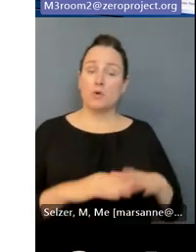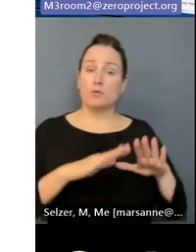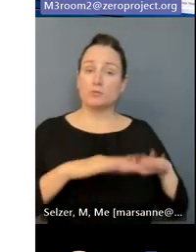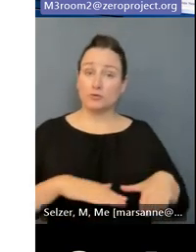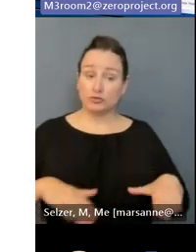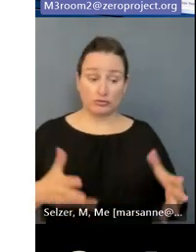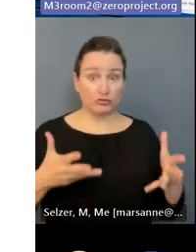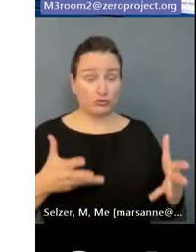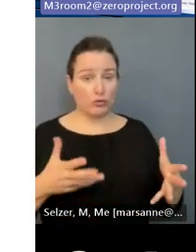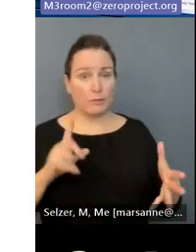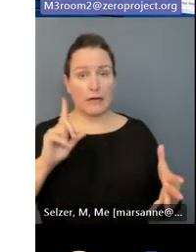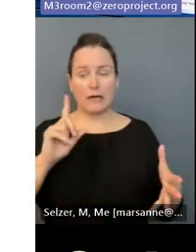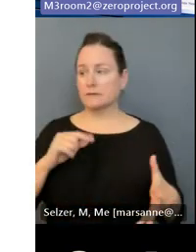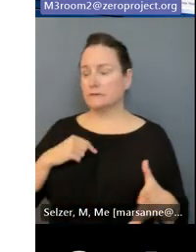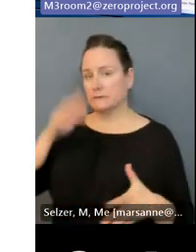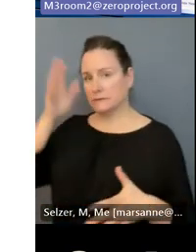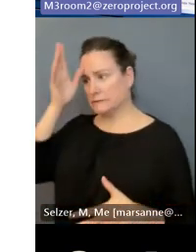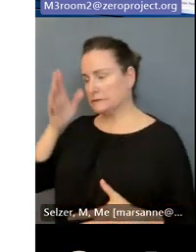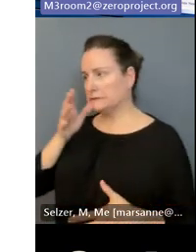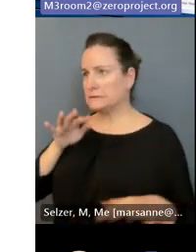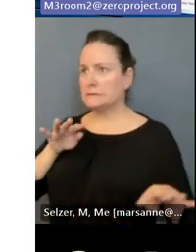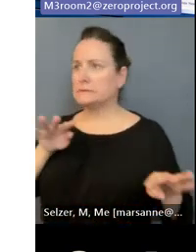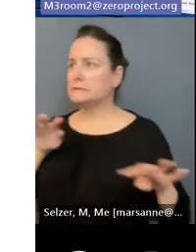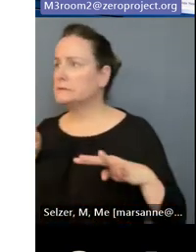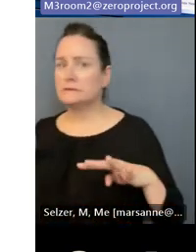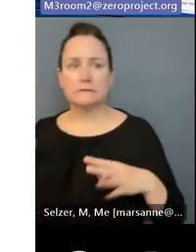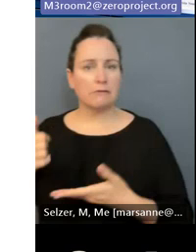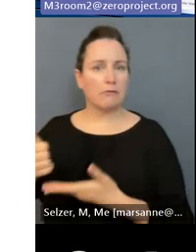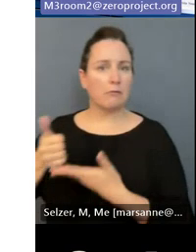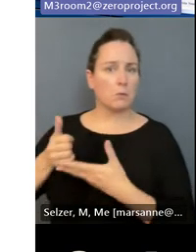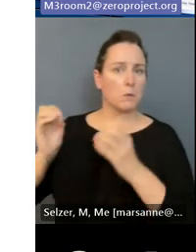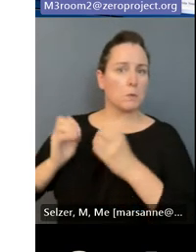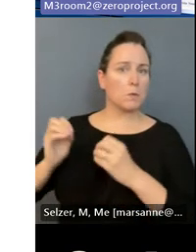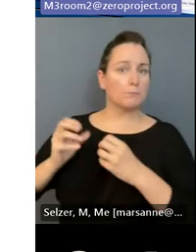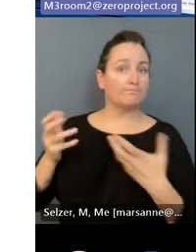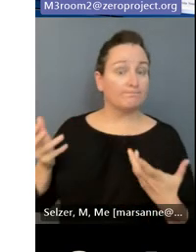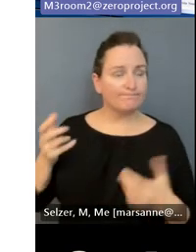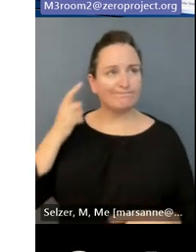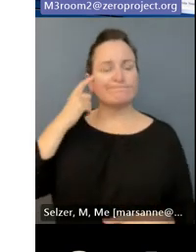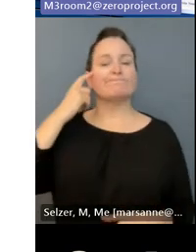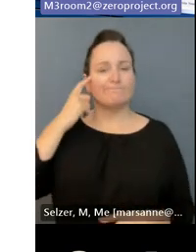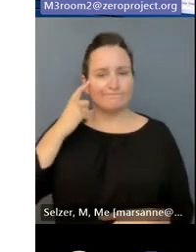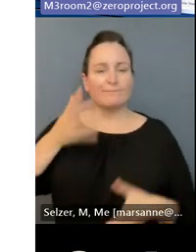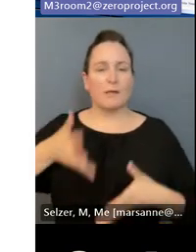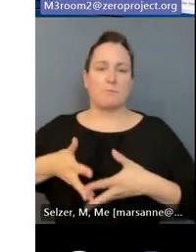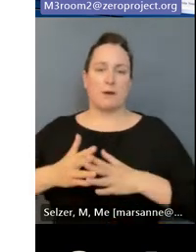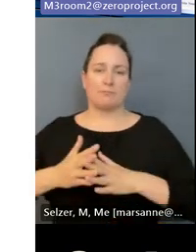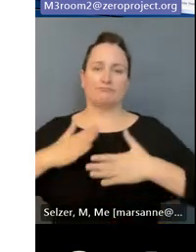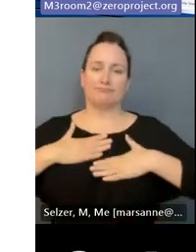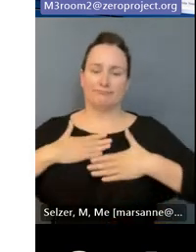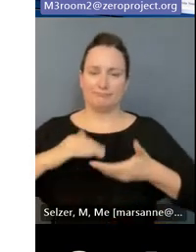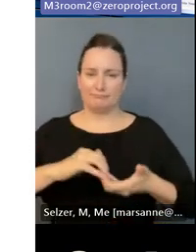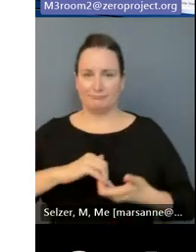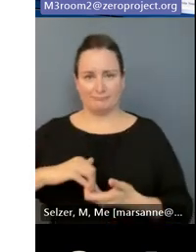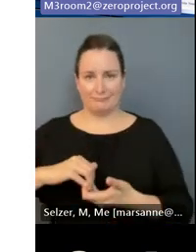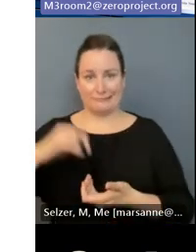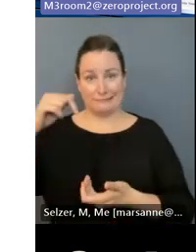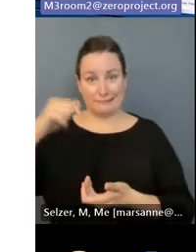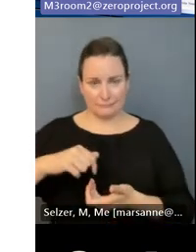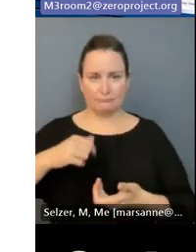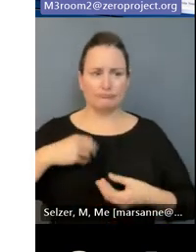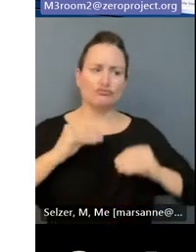a platform for those with Down syndrome. Hence, KDSP was formed with the mission to advocate the value, acceptance,